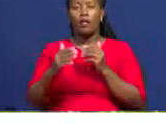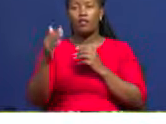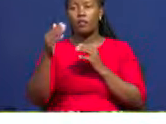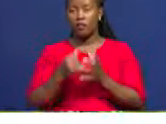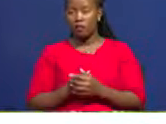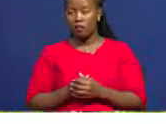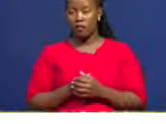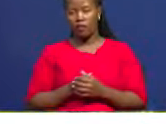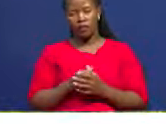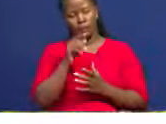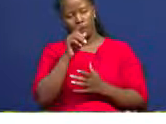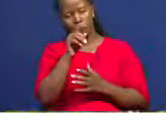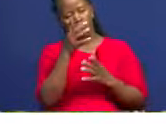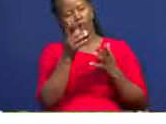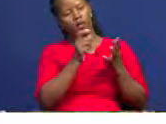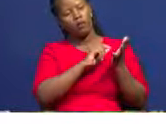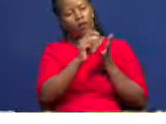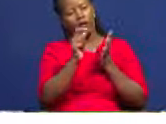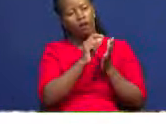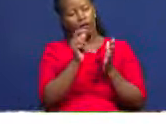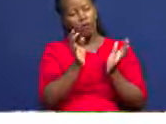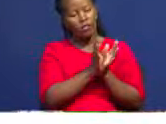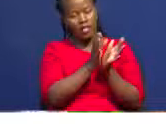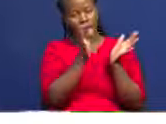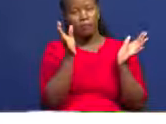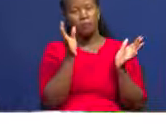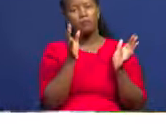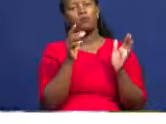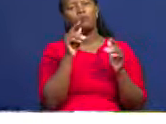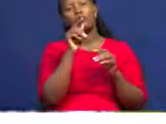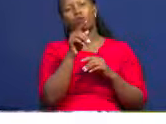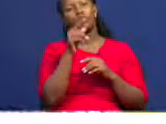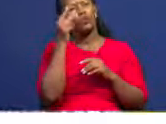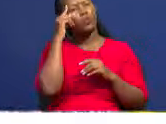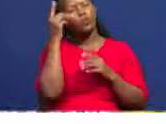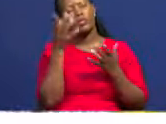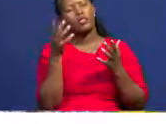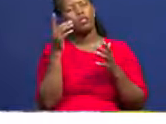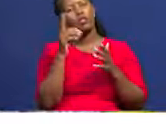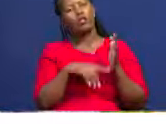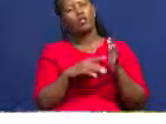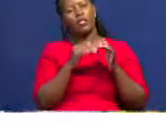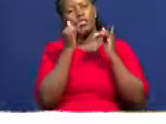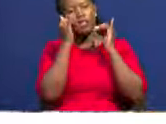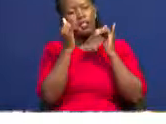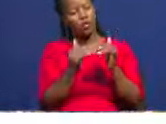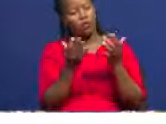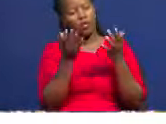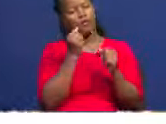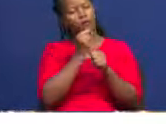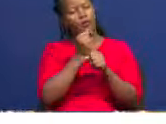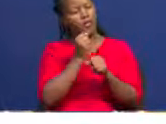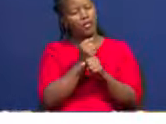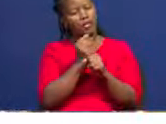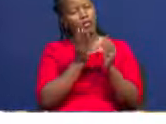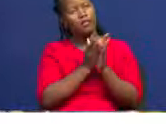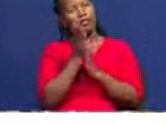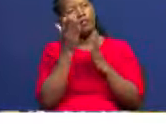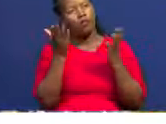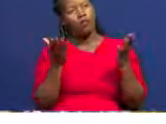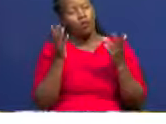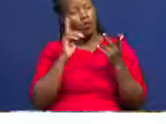of Hassan Omar's faction, what makes you think that you're going to clinch this seat when it comes on